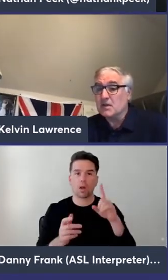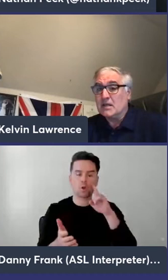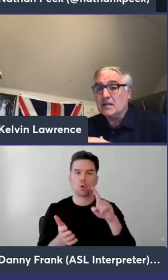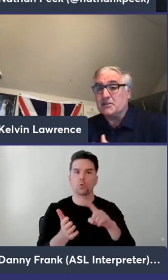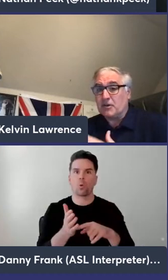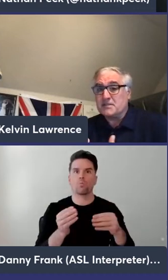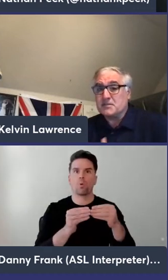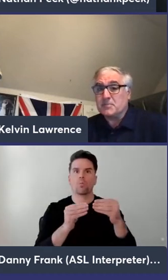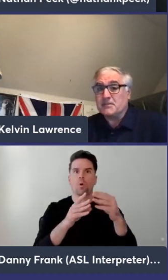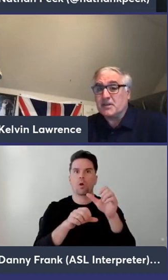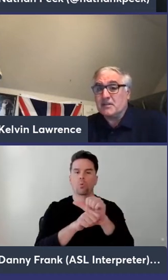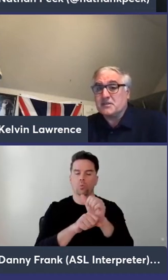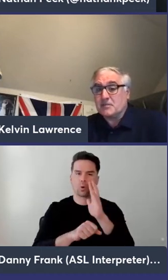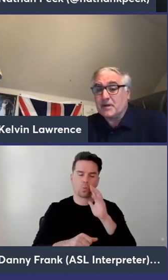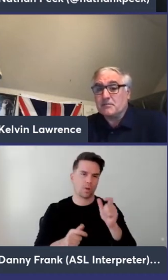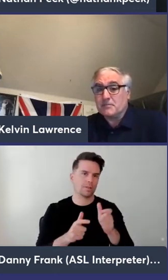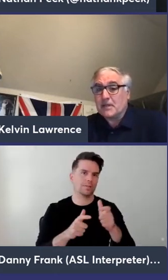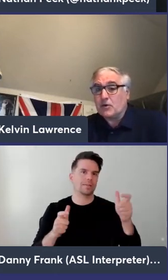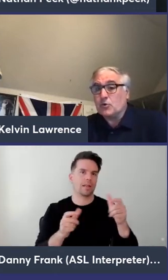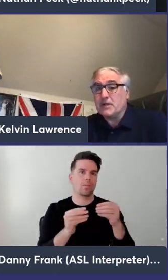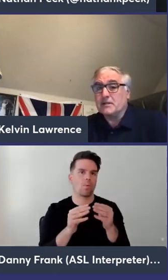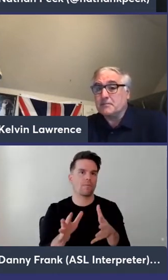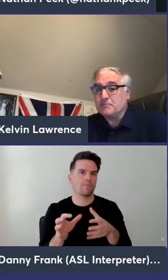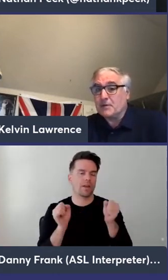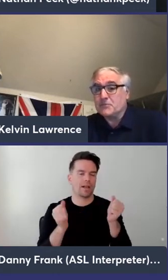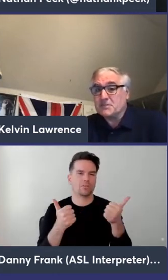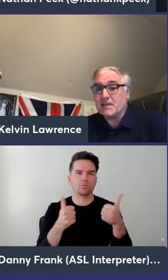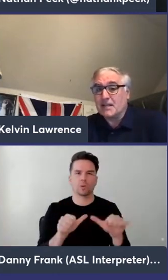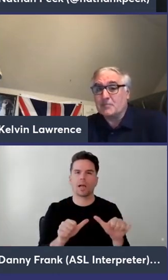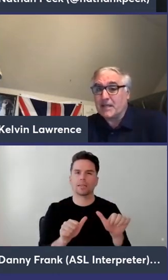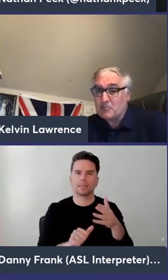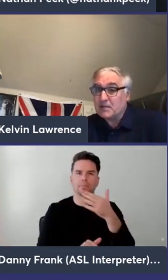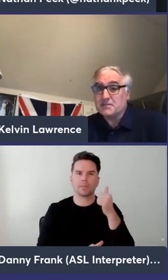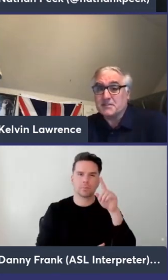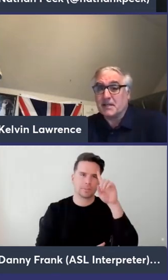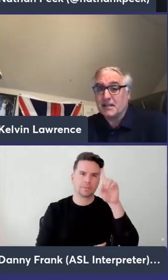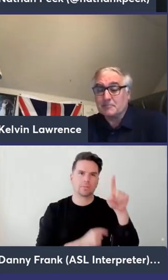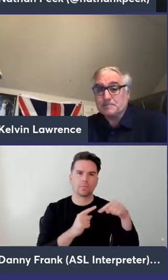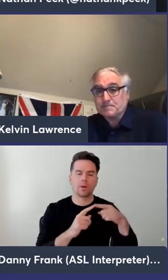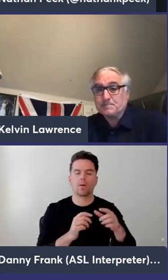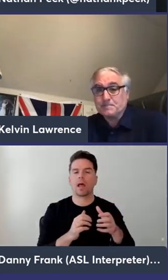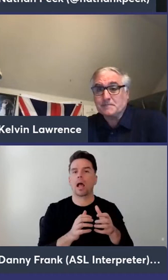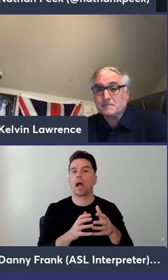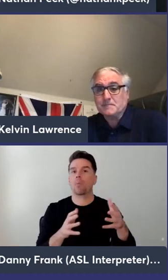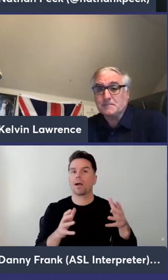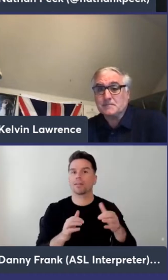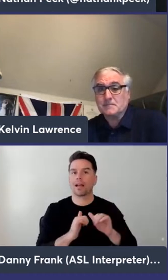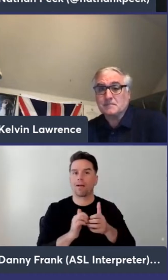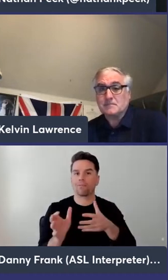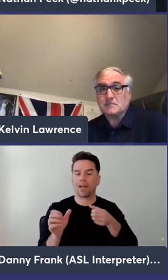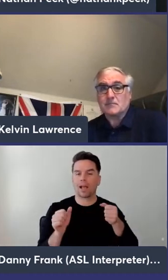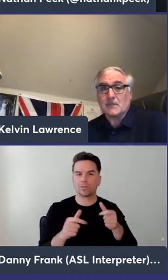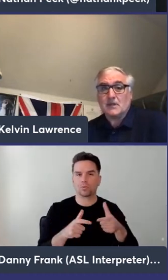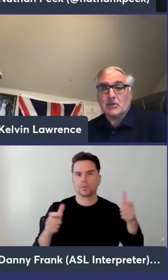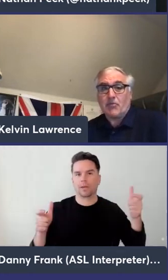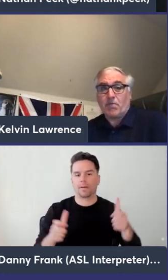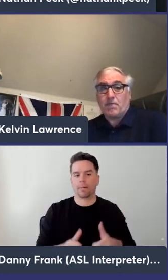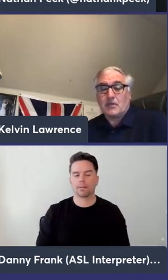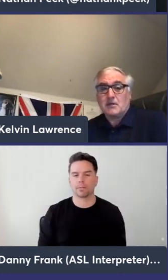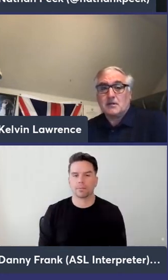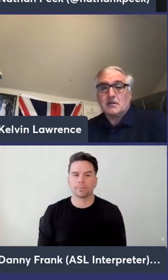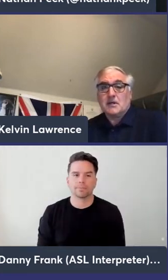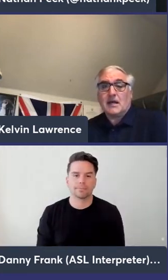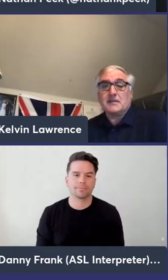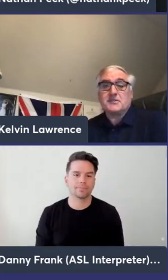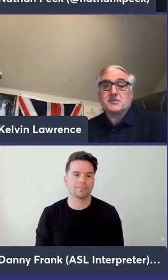So it tries to be intelligent about how quickly to scale up and how much to scale up. Cool. Very